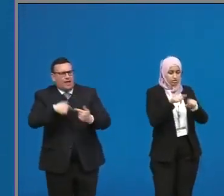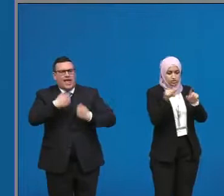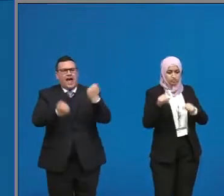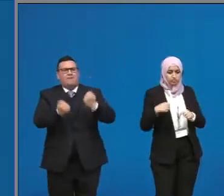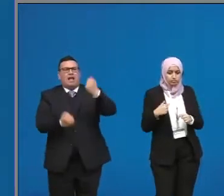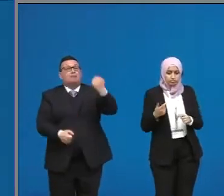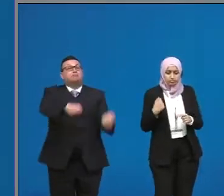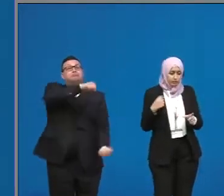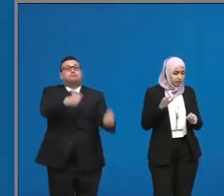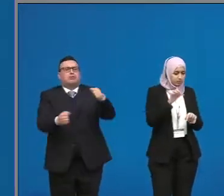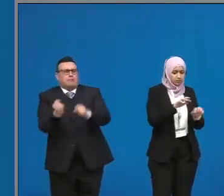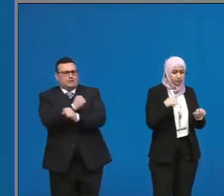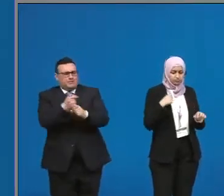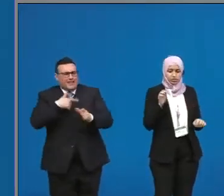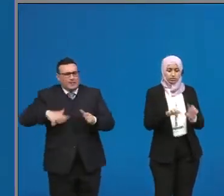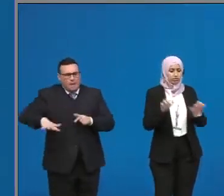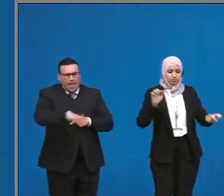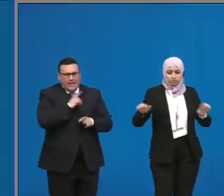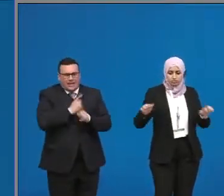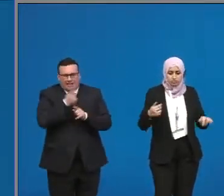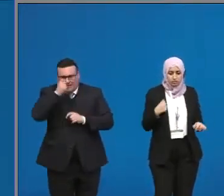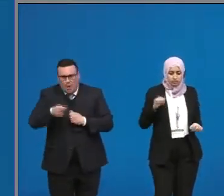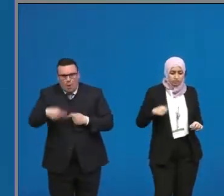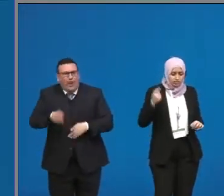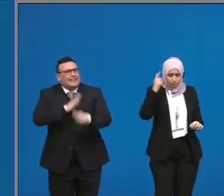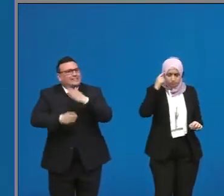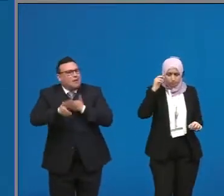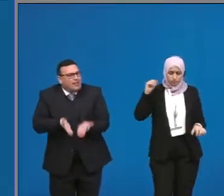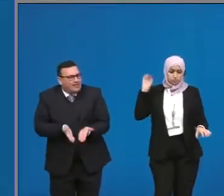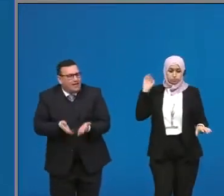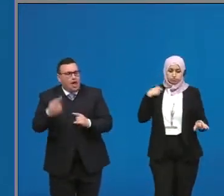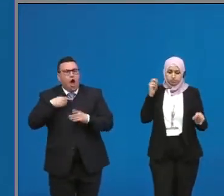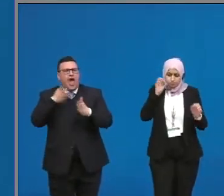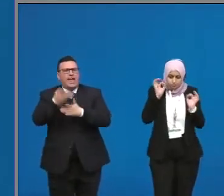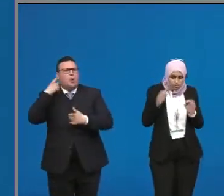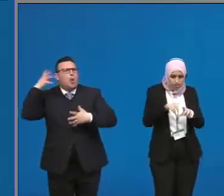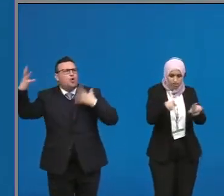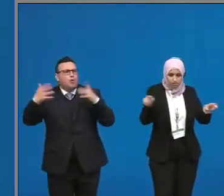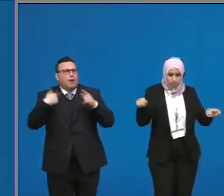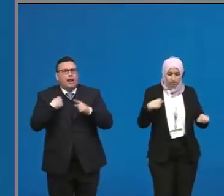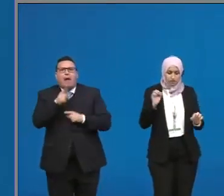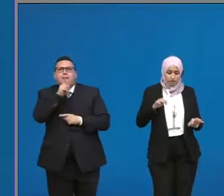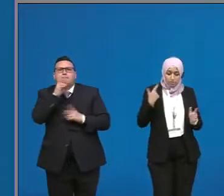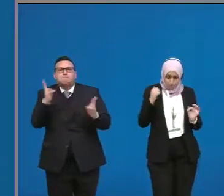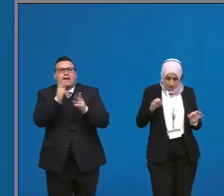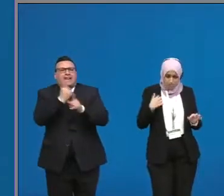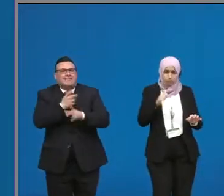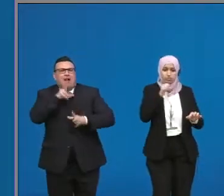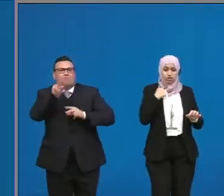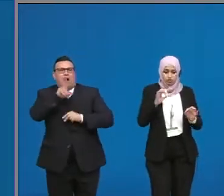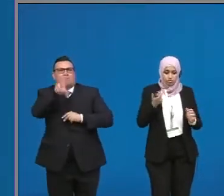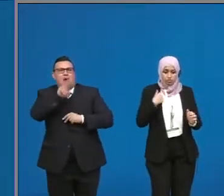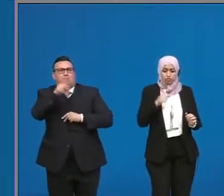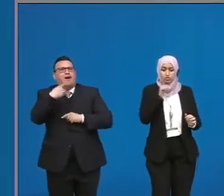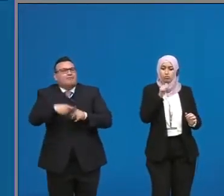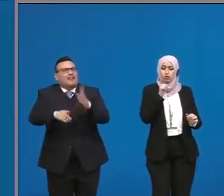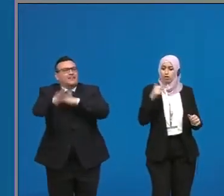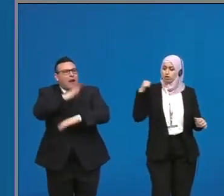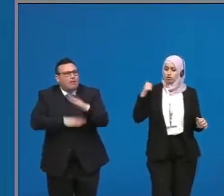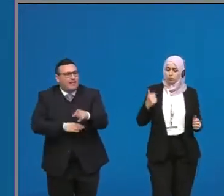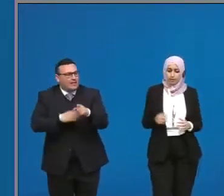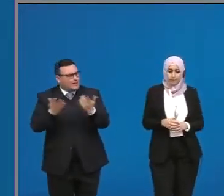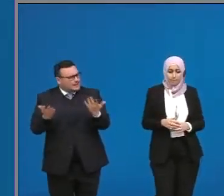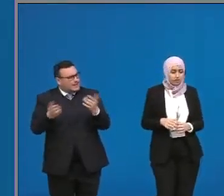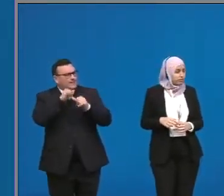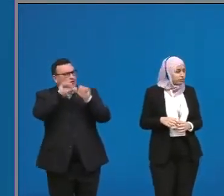the language skill is also considered as a situated disability. As we have